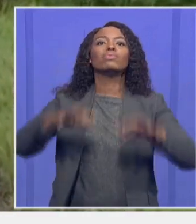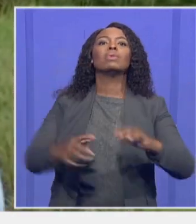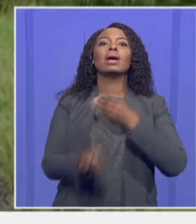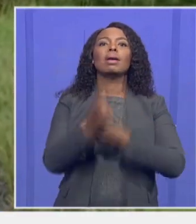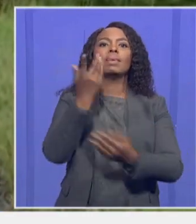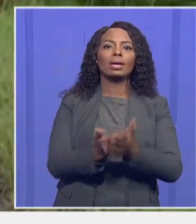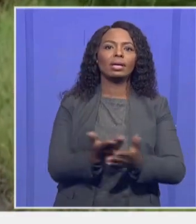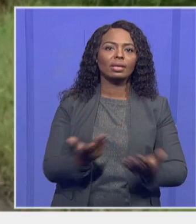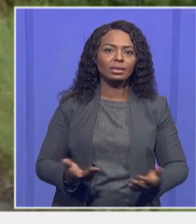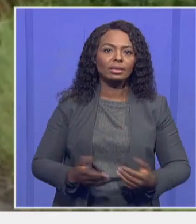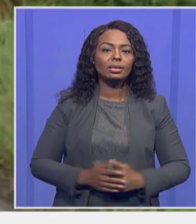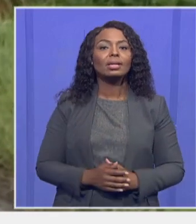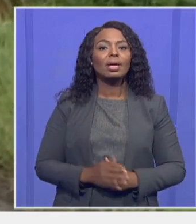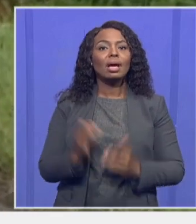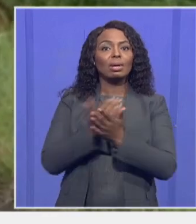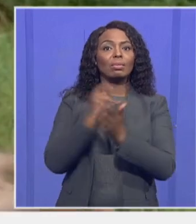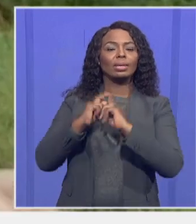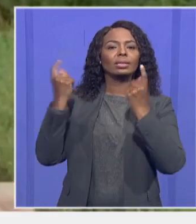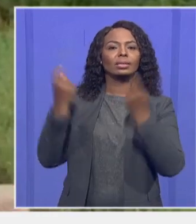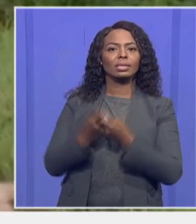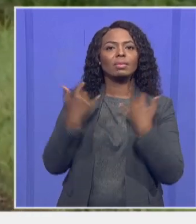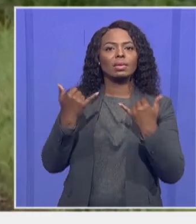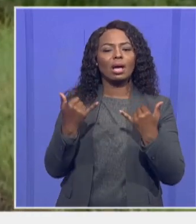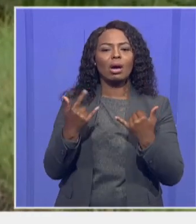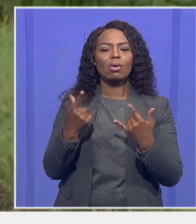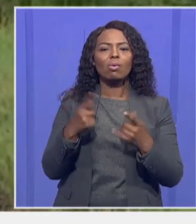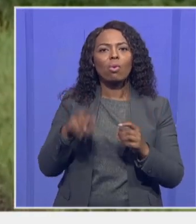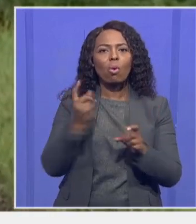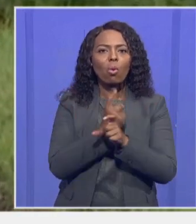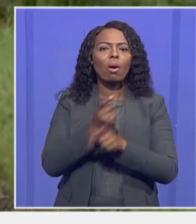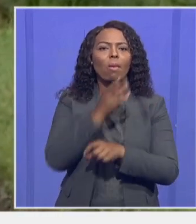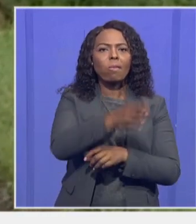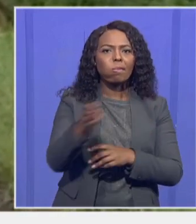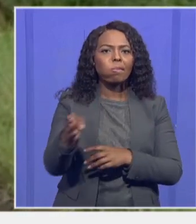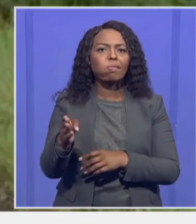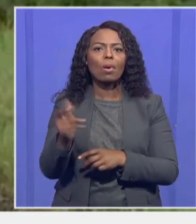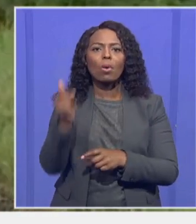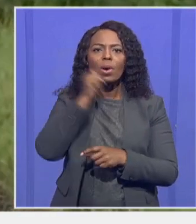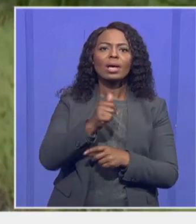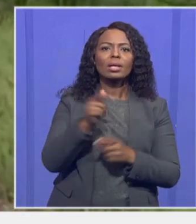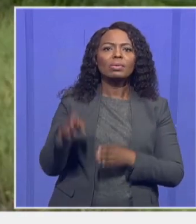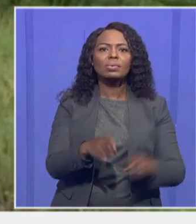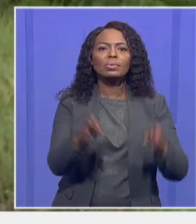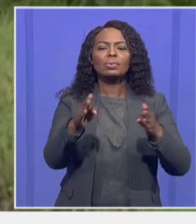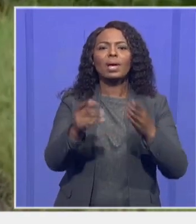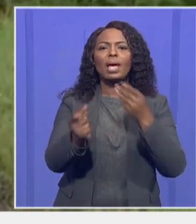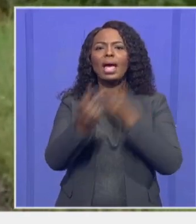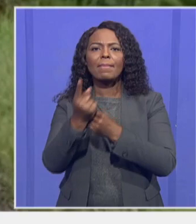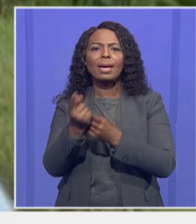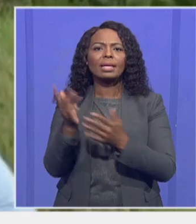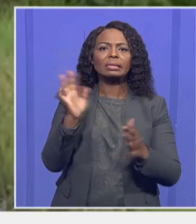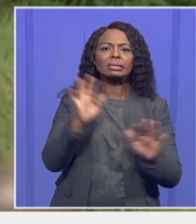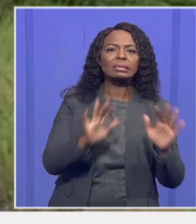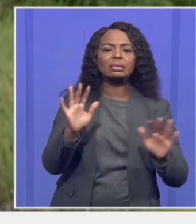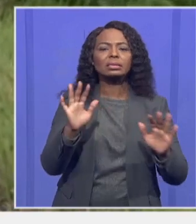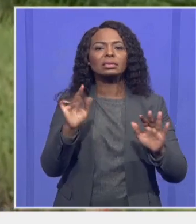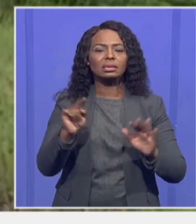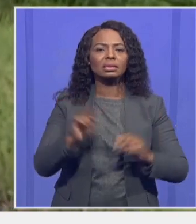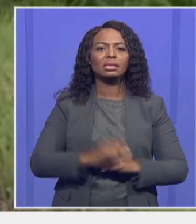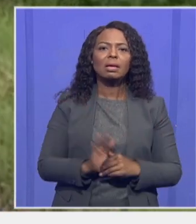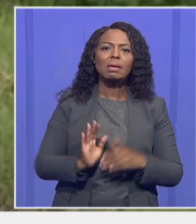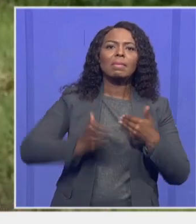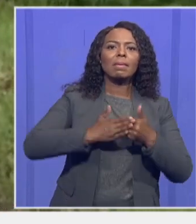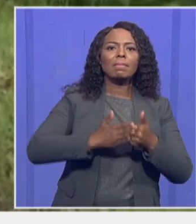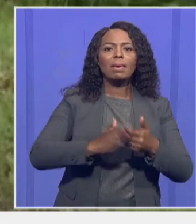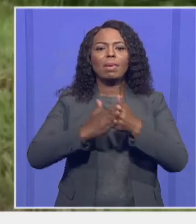operations for the 4 missing people that were actually swept away when many of the dams that side burst open and closed the